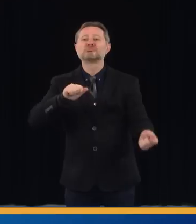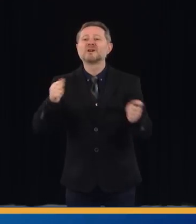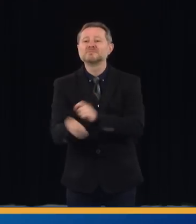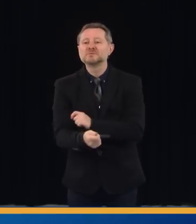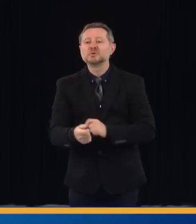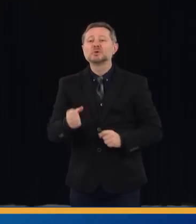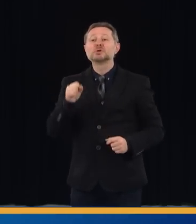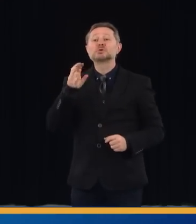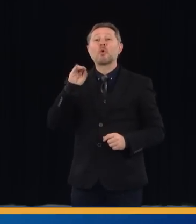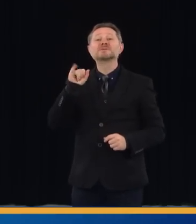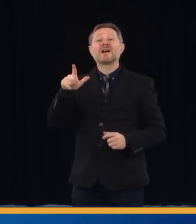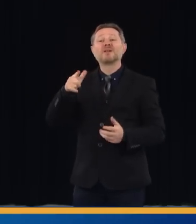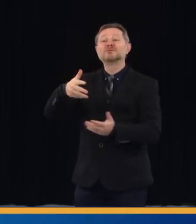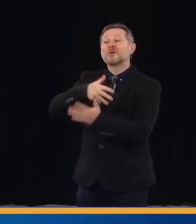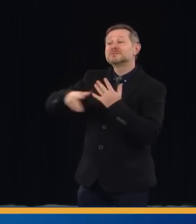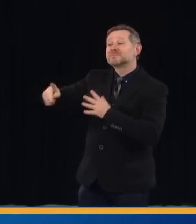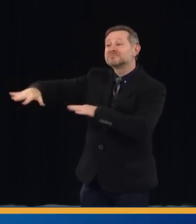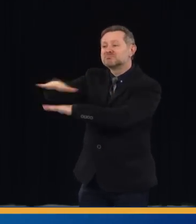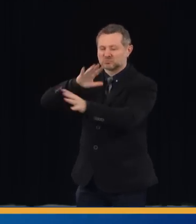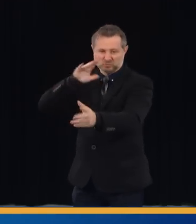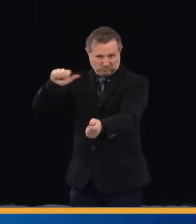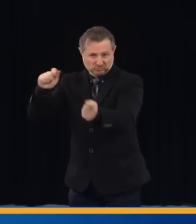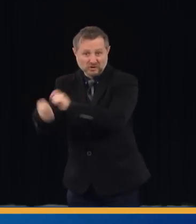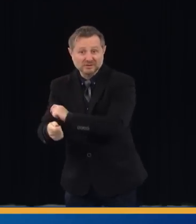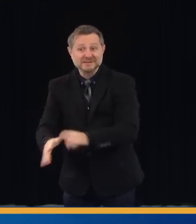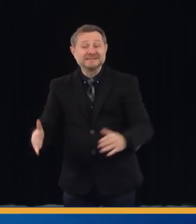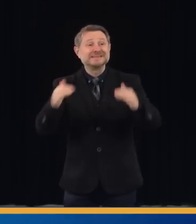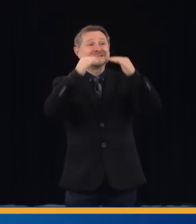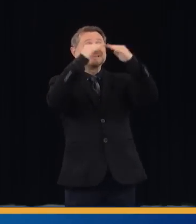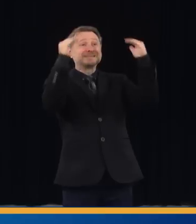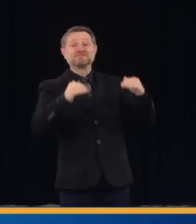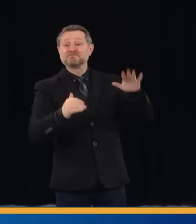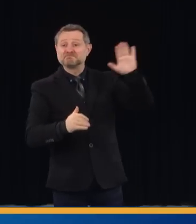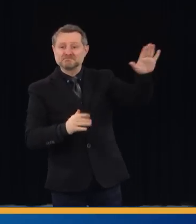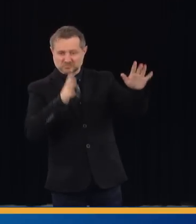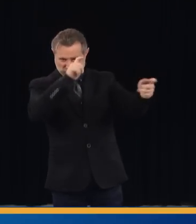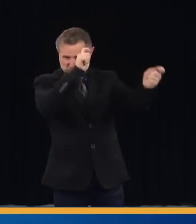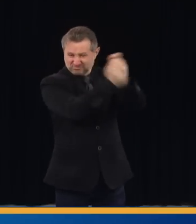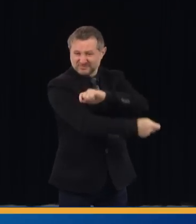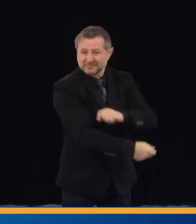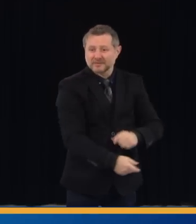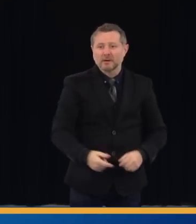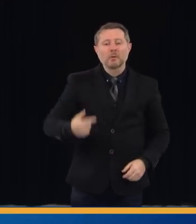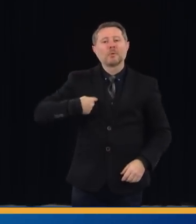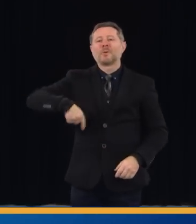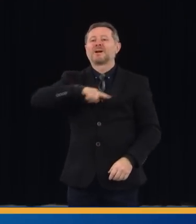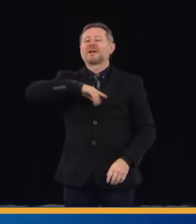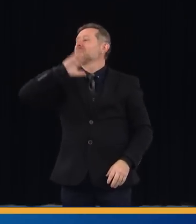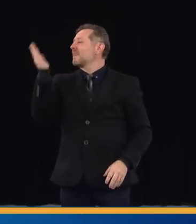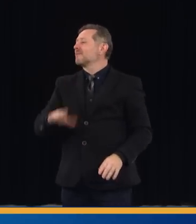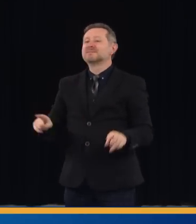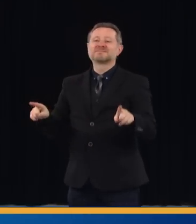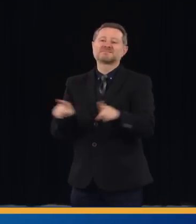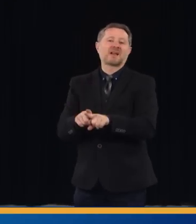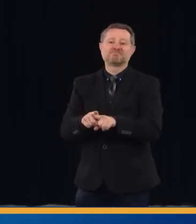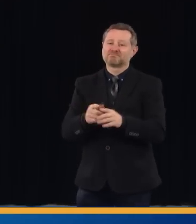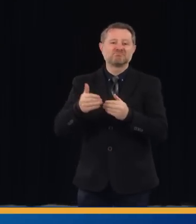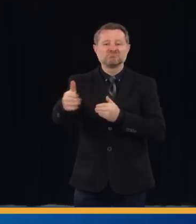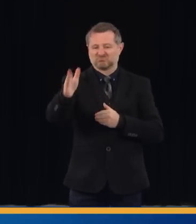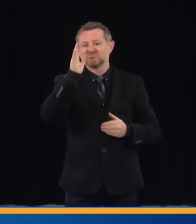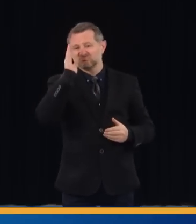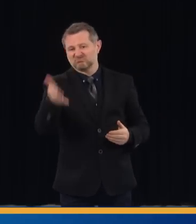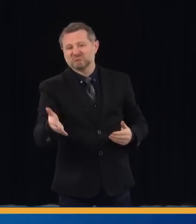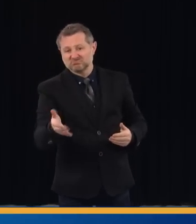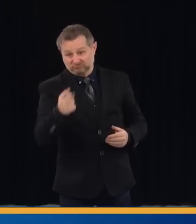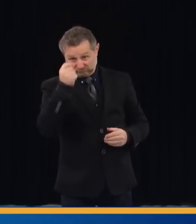basis, on a systems basis. We're never going to be the same again. We're not going to forget what happened